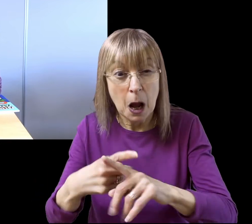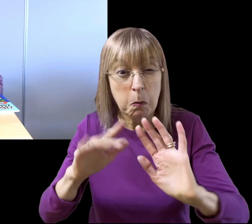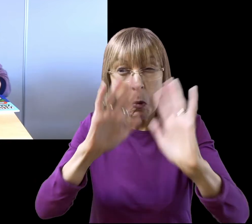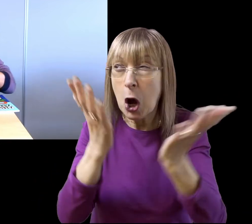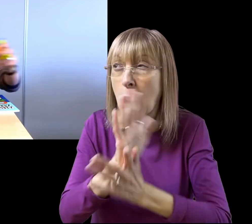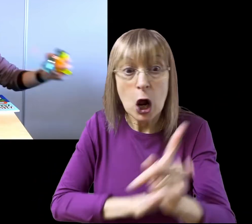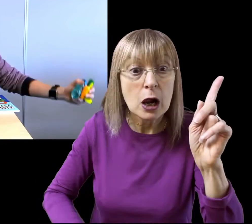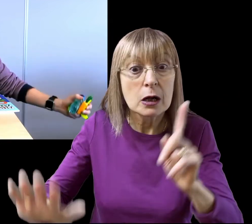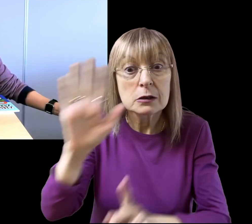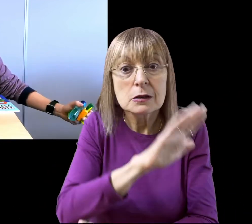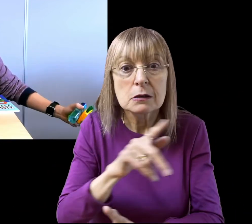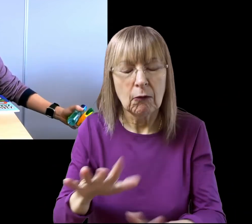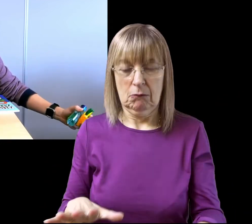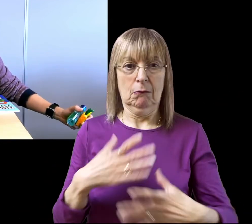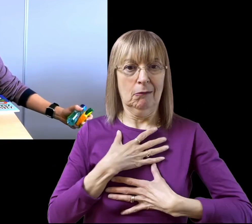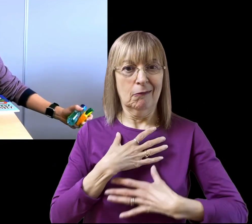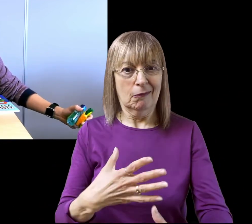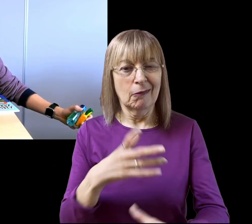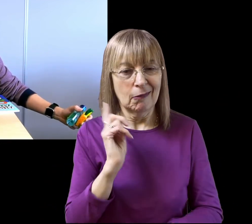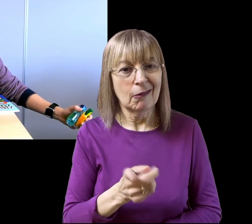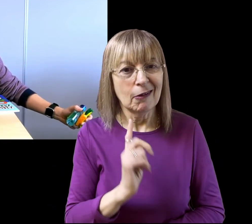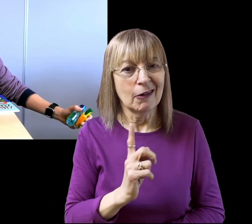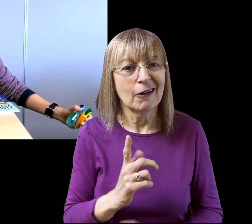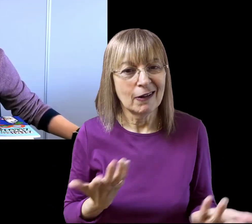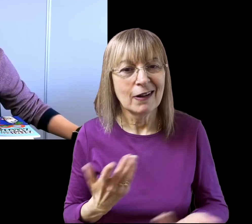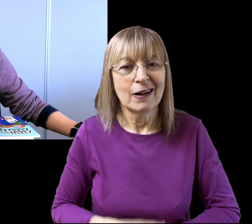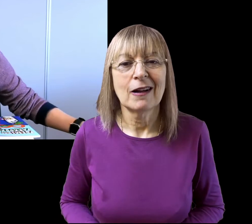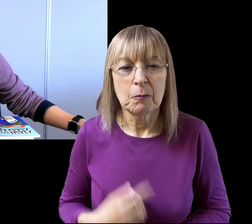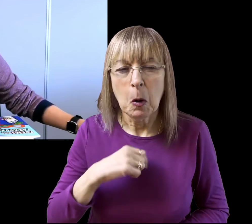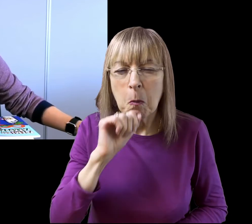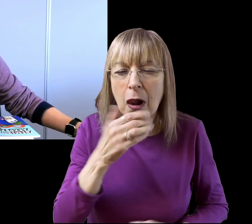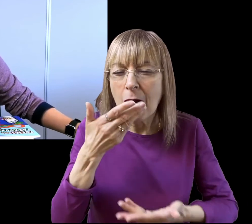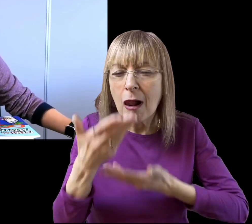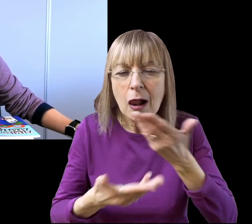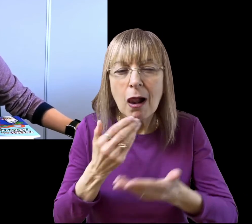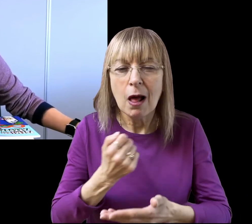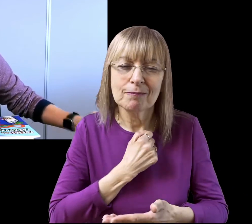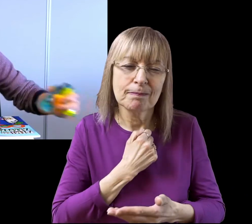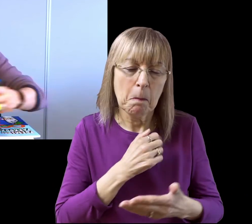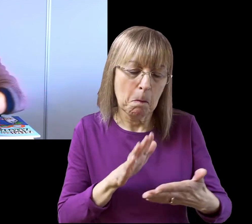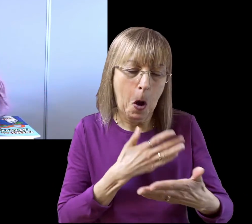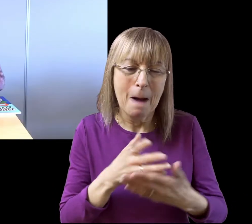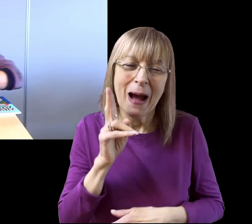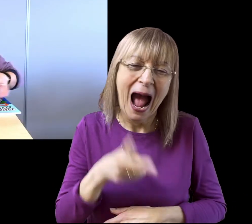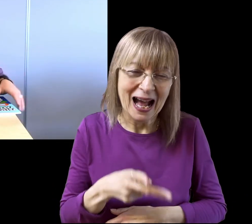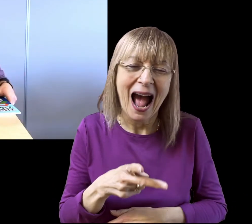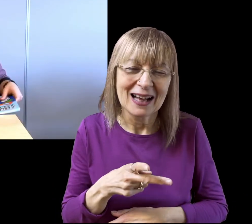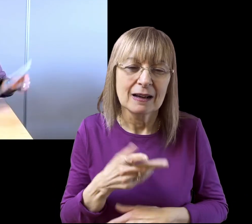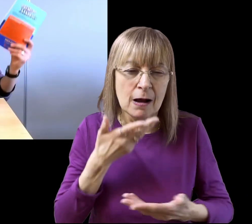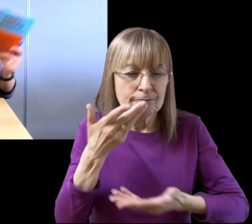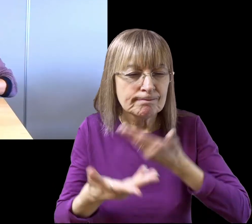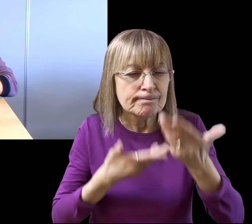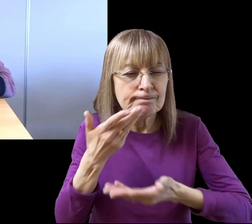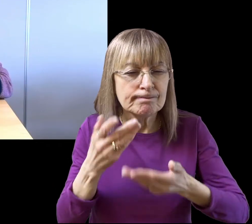times, everyone in the world would be involved, which I find quite incredible. I'm just going to give